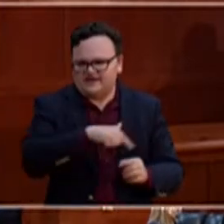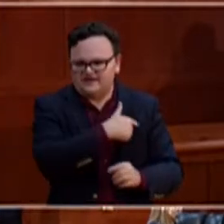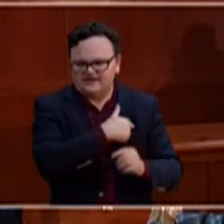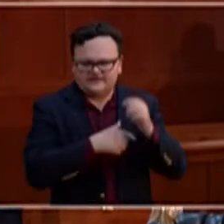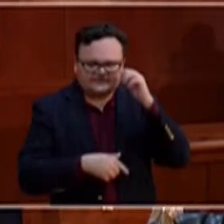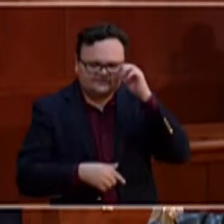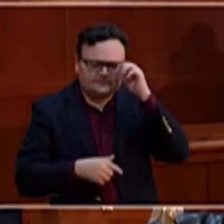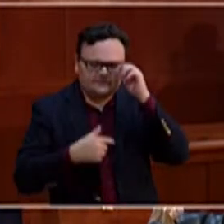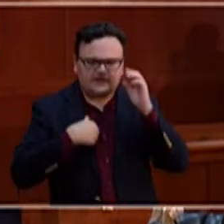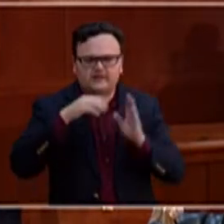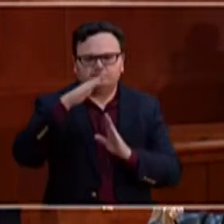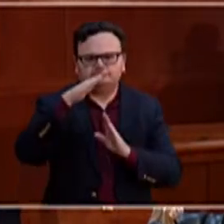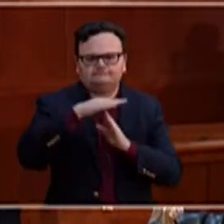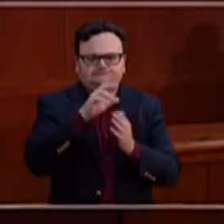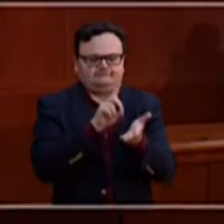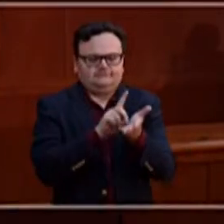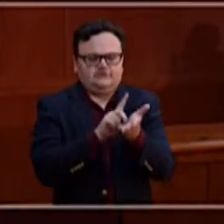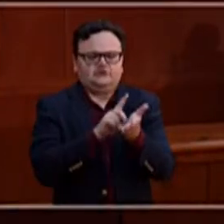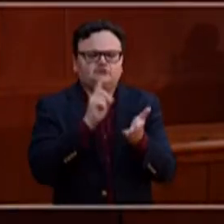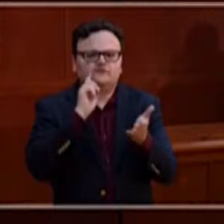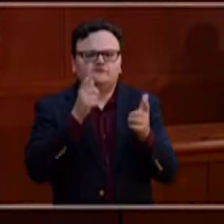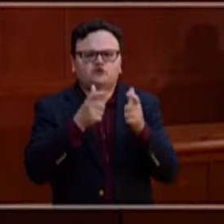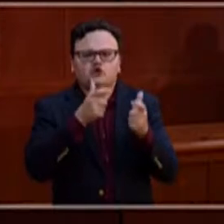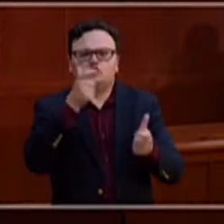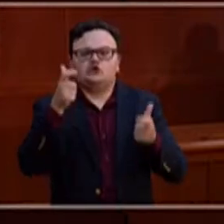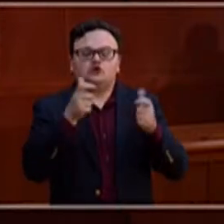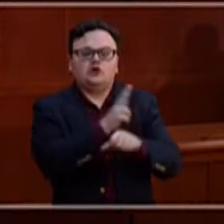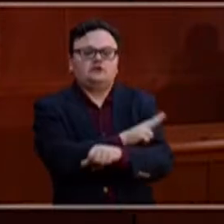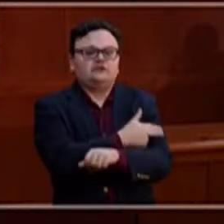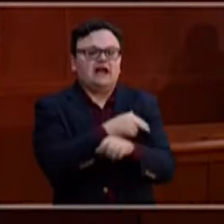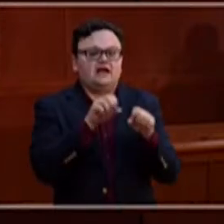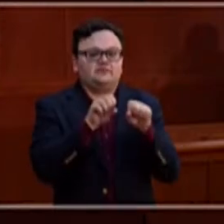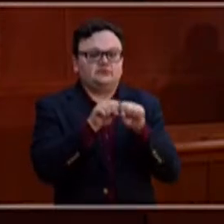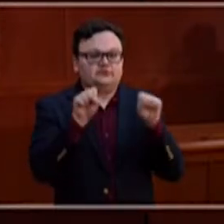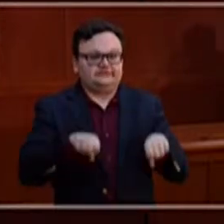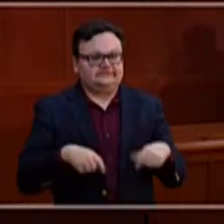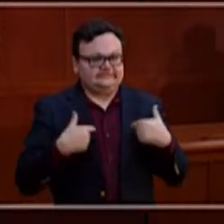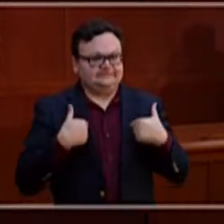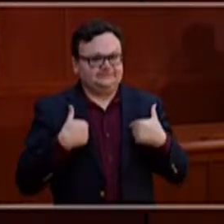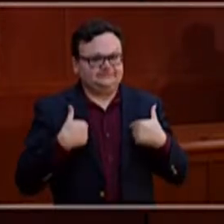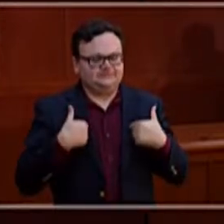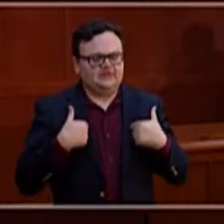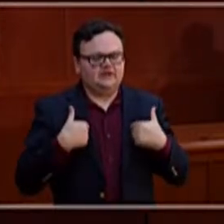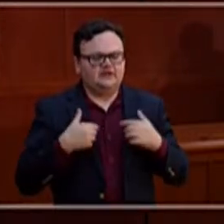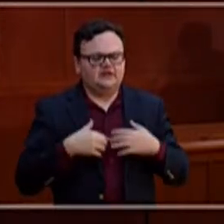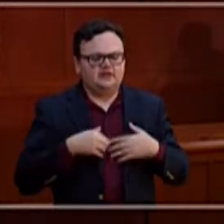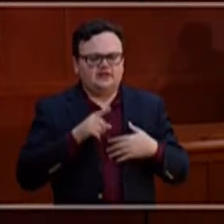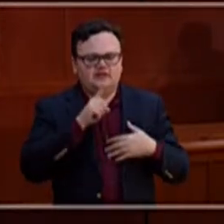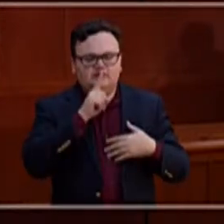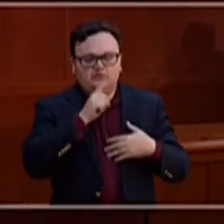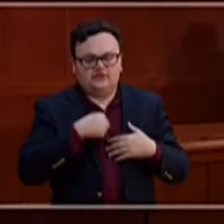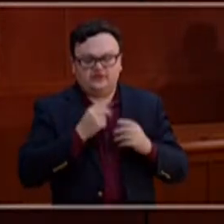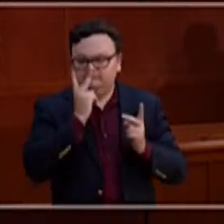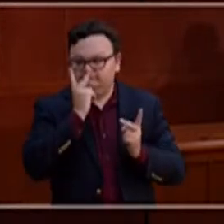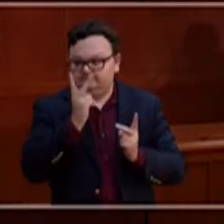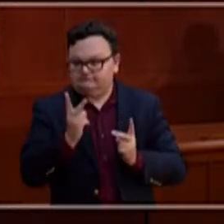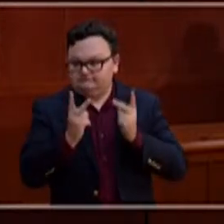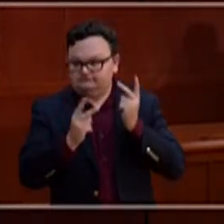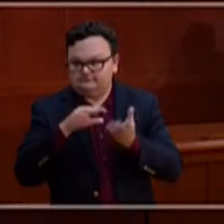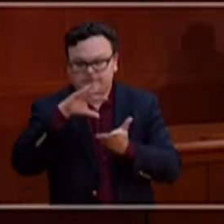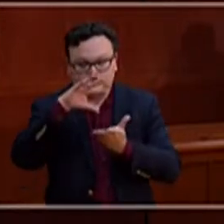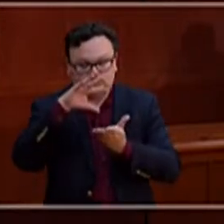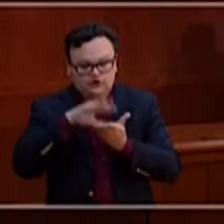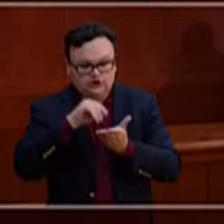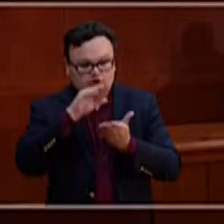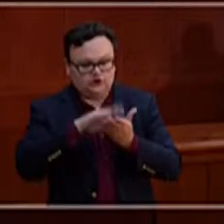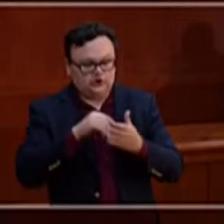chief physician for a large hospital system, this has been a learning experience that old surgeons like